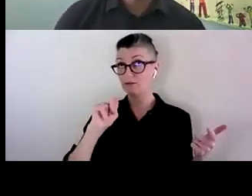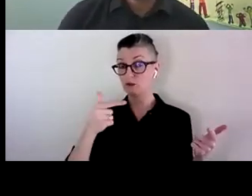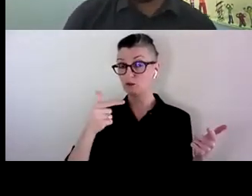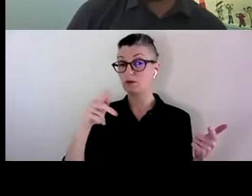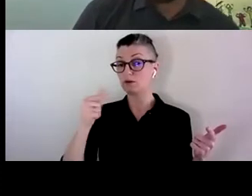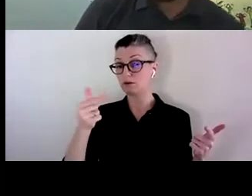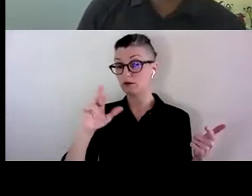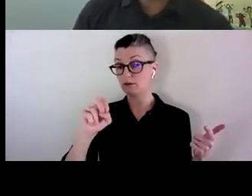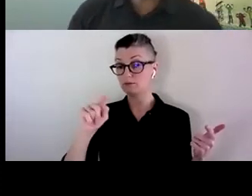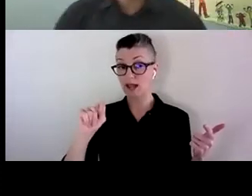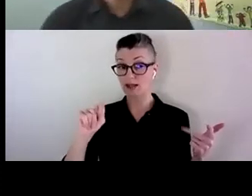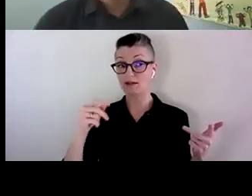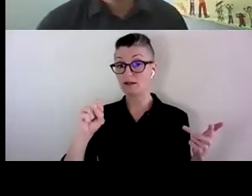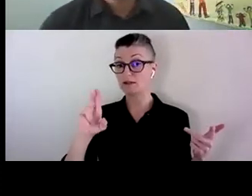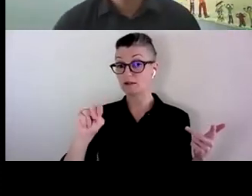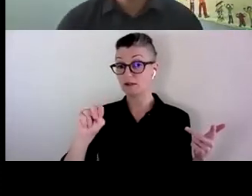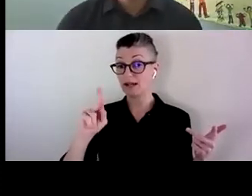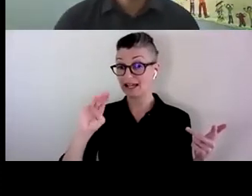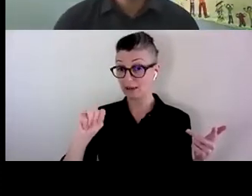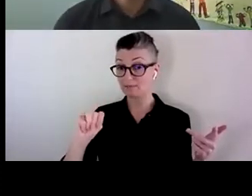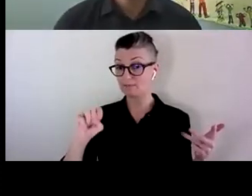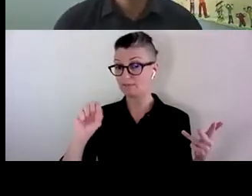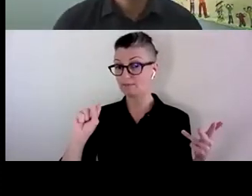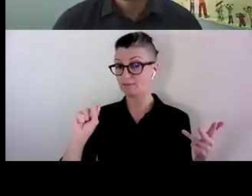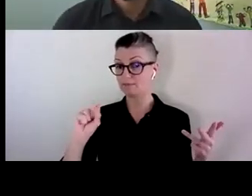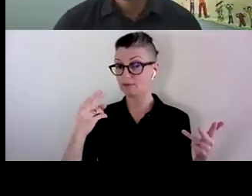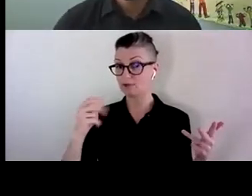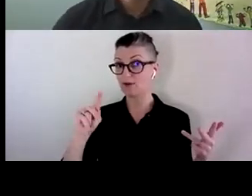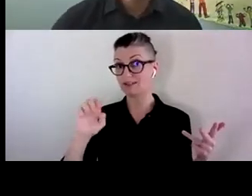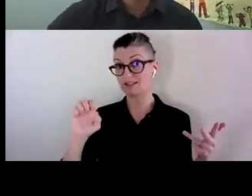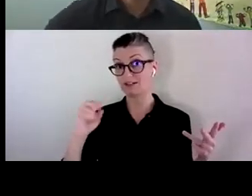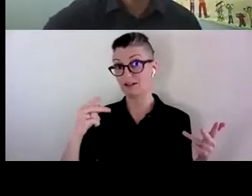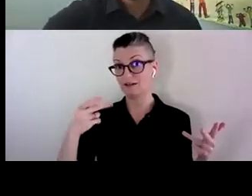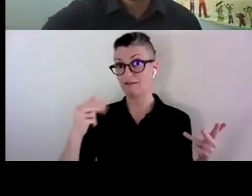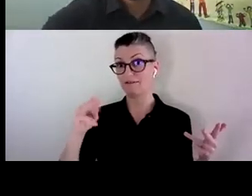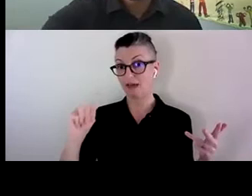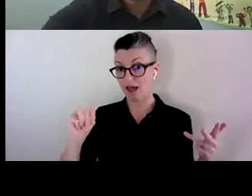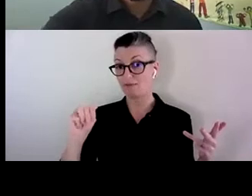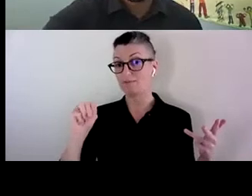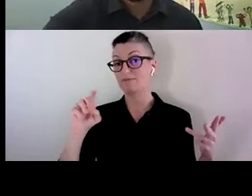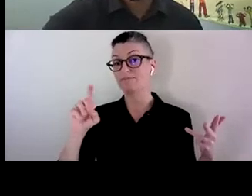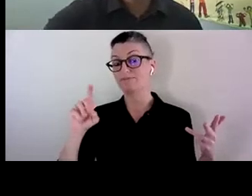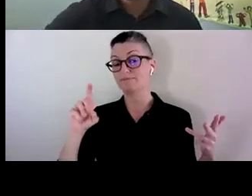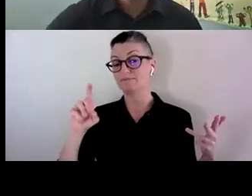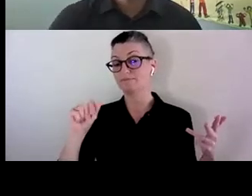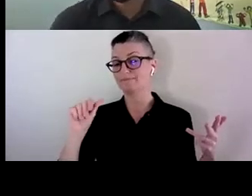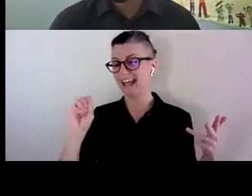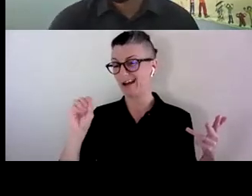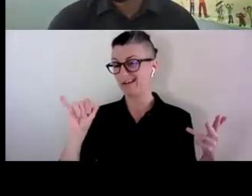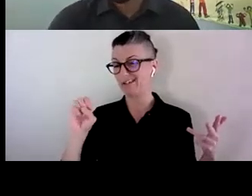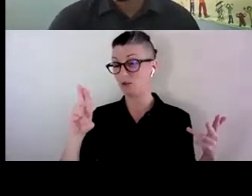Kim, Xiao Ji Tan, Dao Yo Feng, Yong Yu, Delaney Ashley